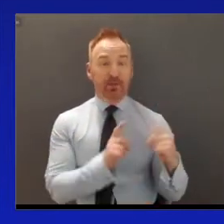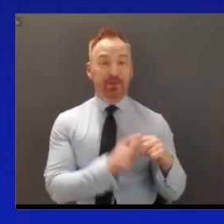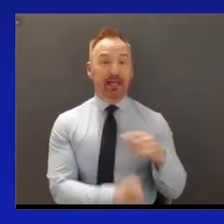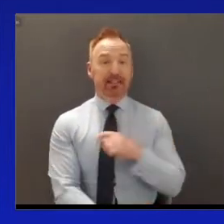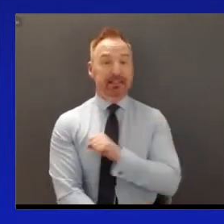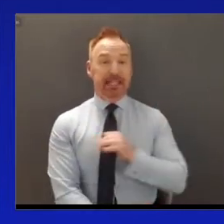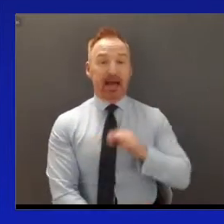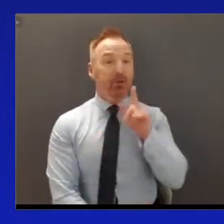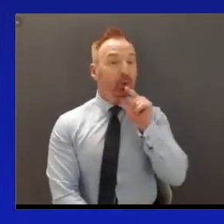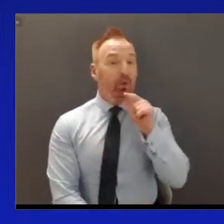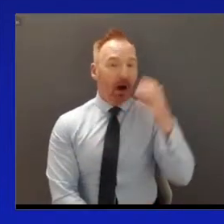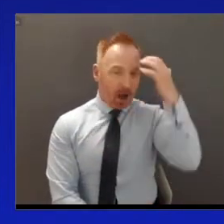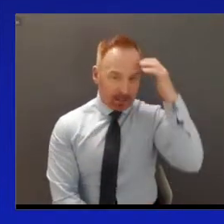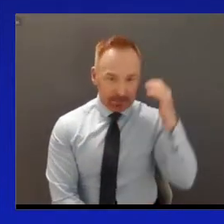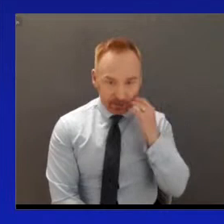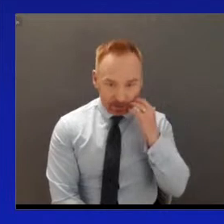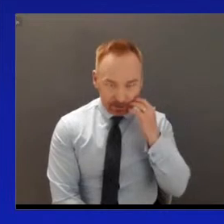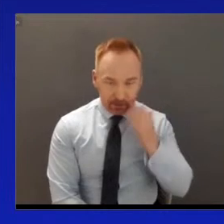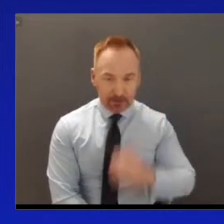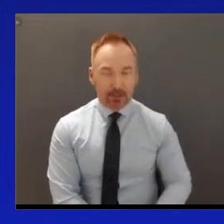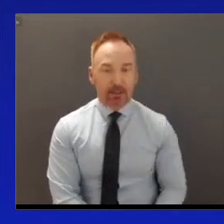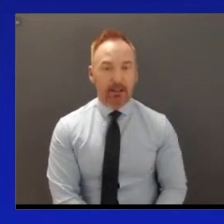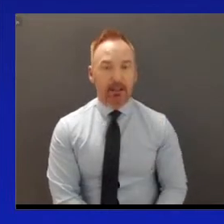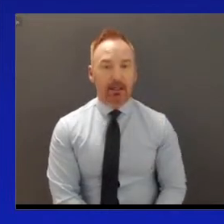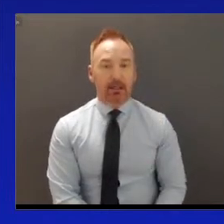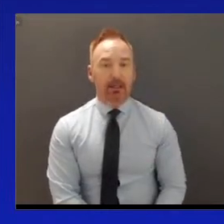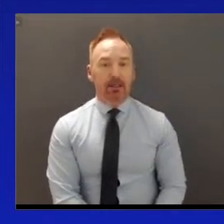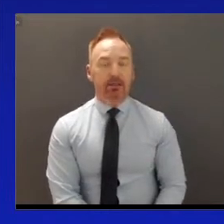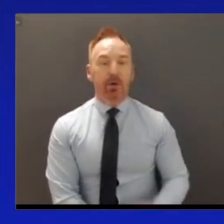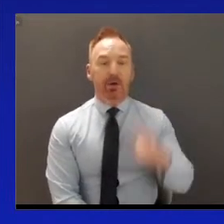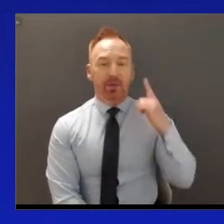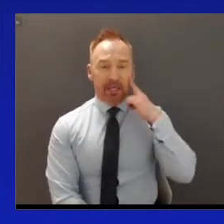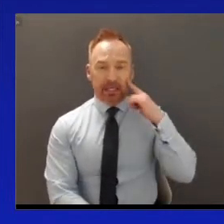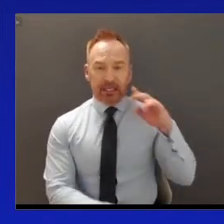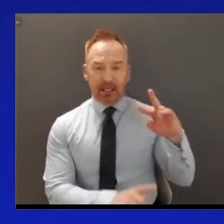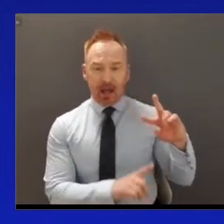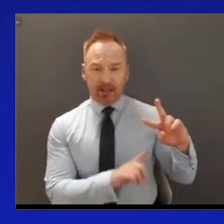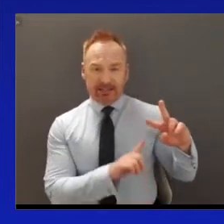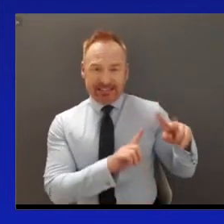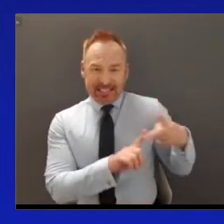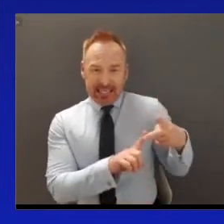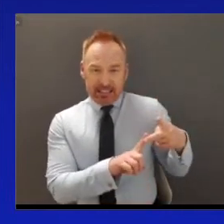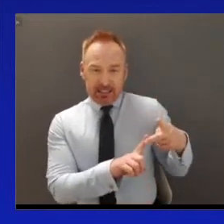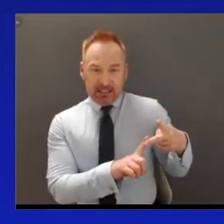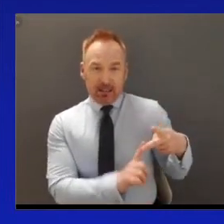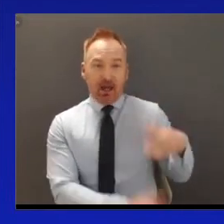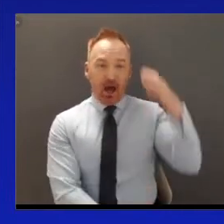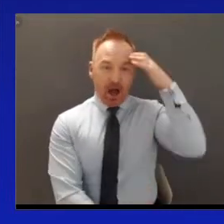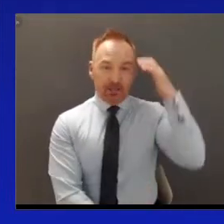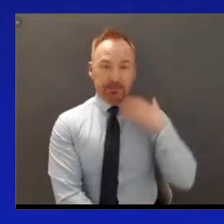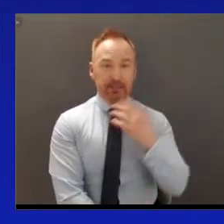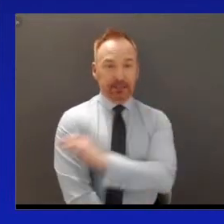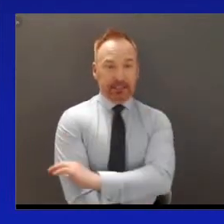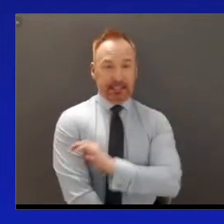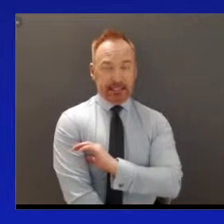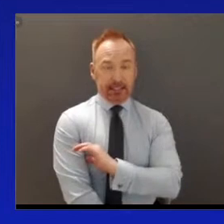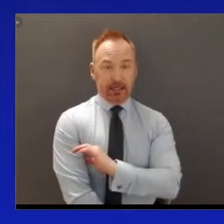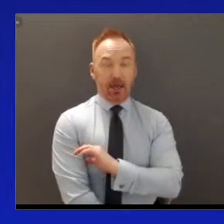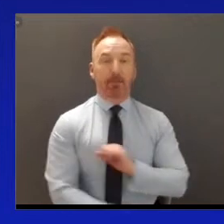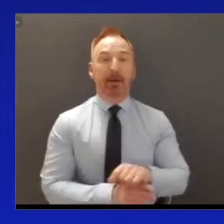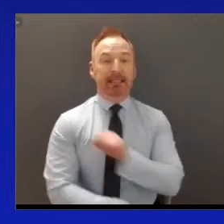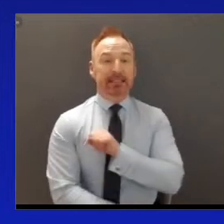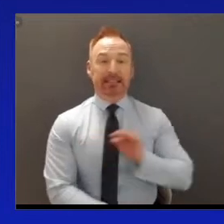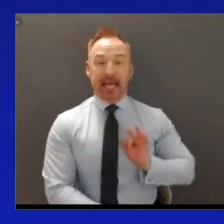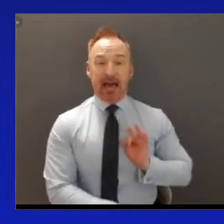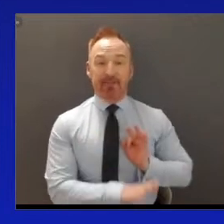the Civic. And we're hoping to have an announcement of a second hospital clinic as well too. So the hospital staff will staff those. Our mobile